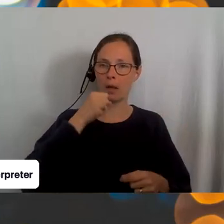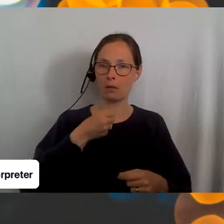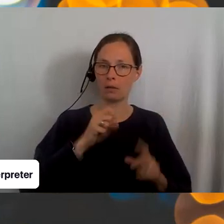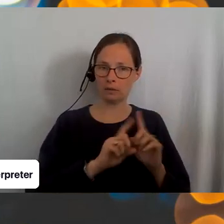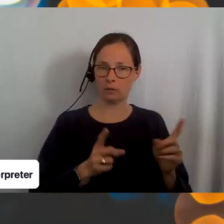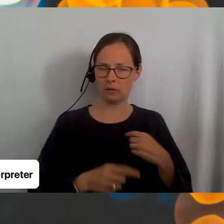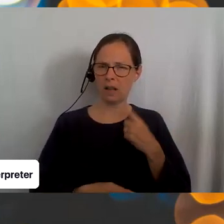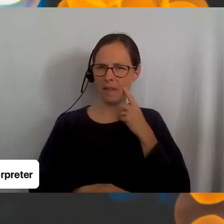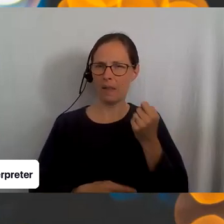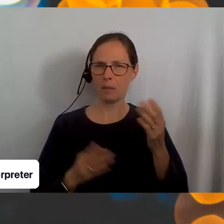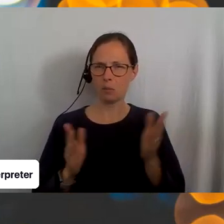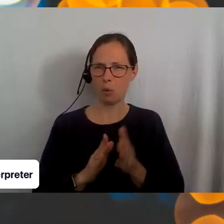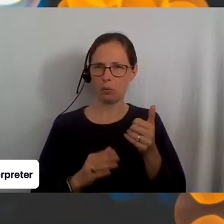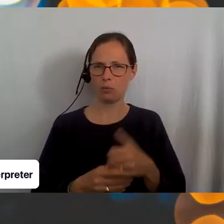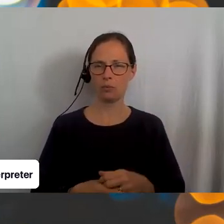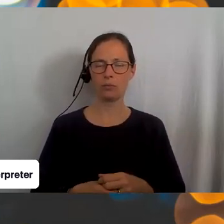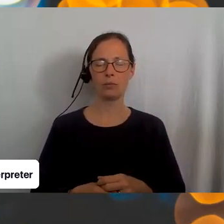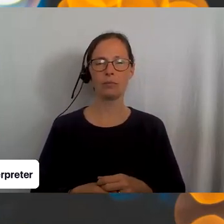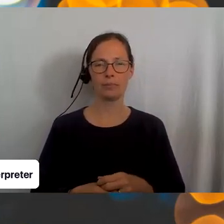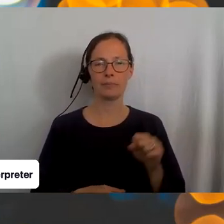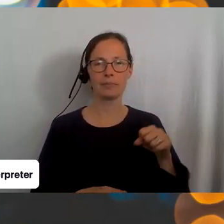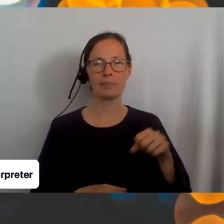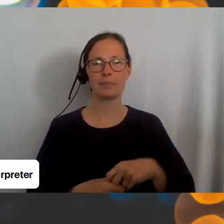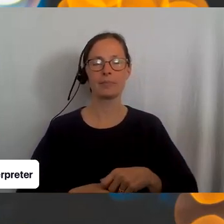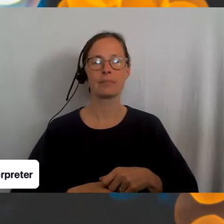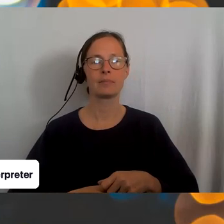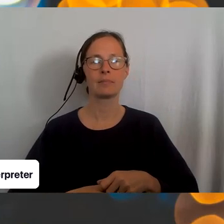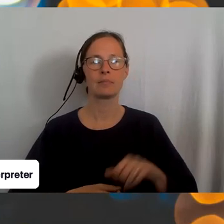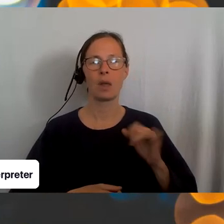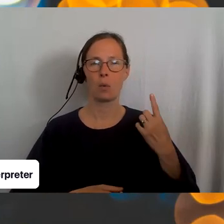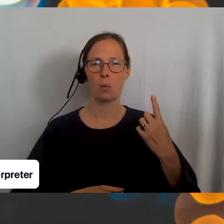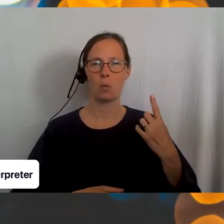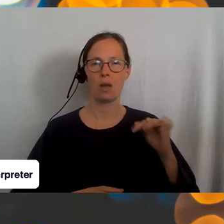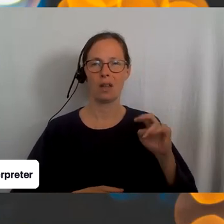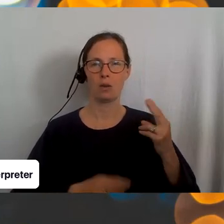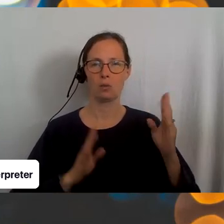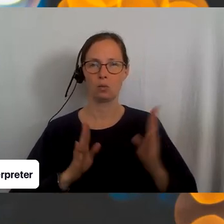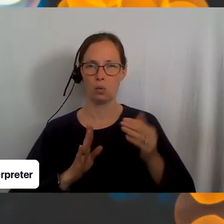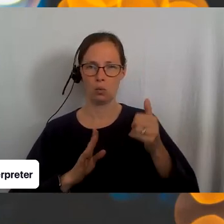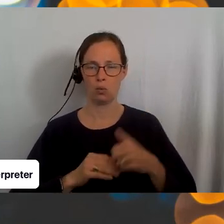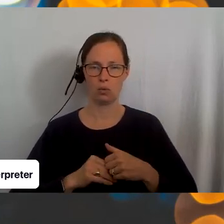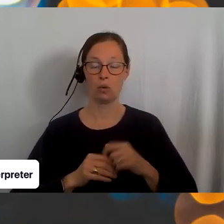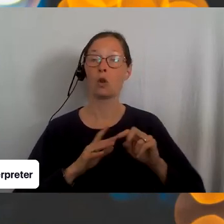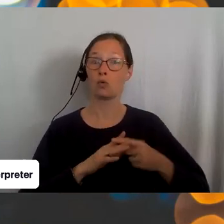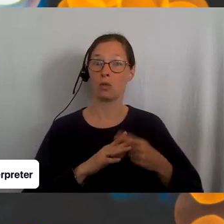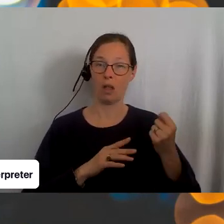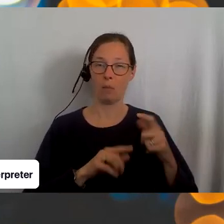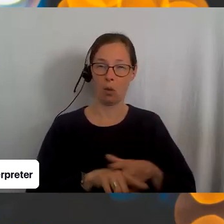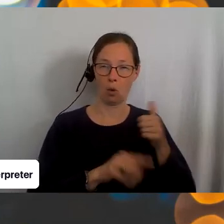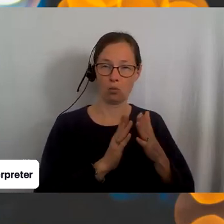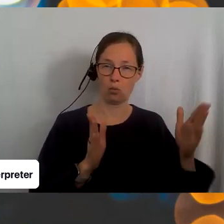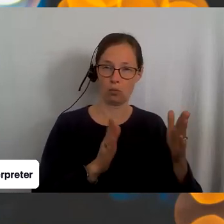I think it's a little smaller. Yeah, it's like an inch shorter. The original was like an inch longer.